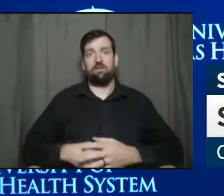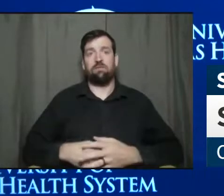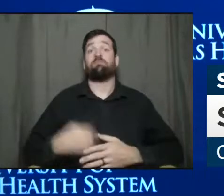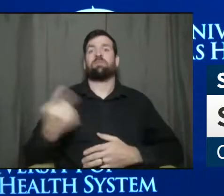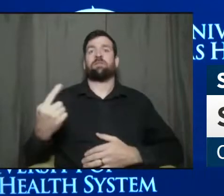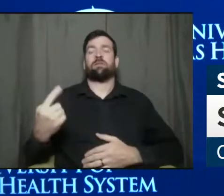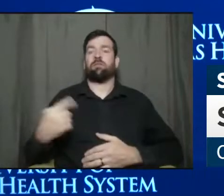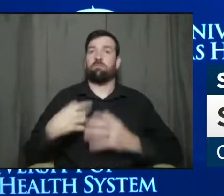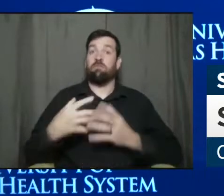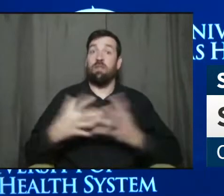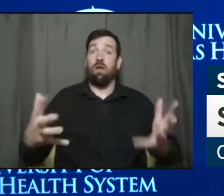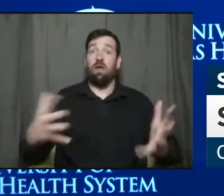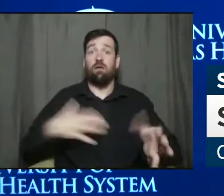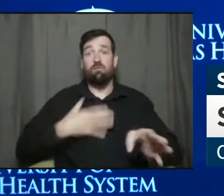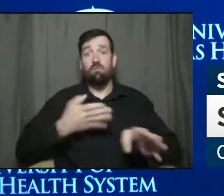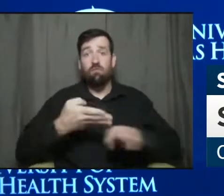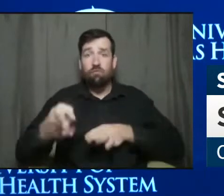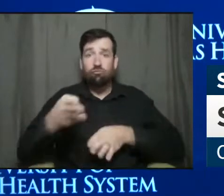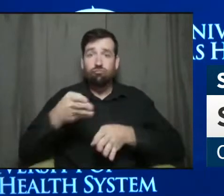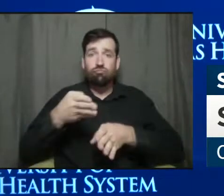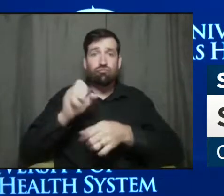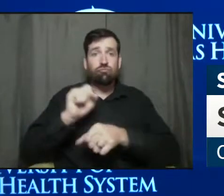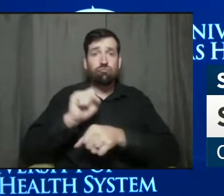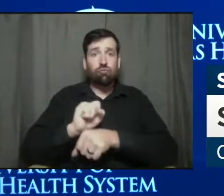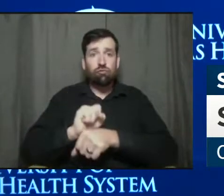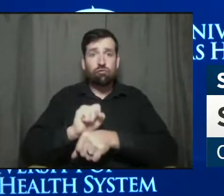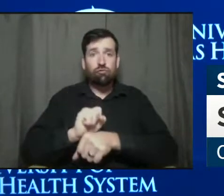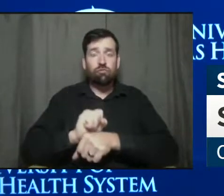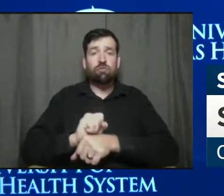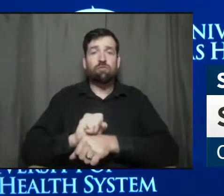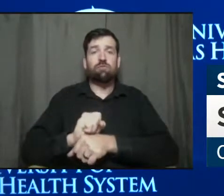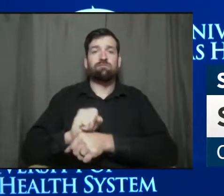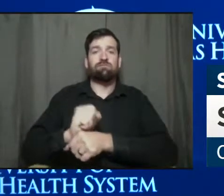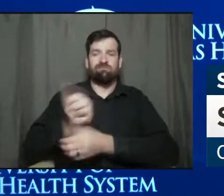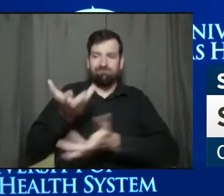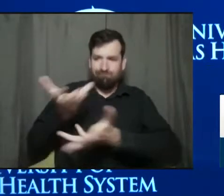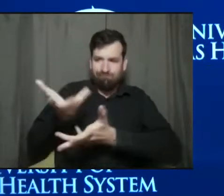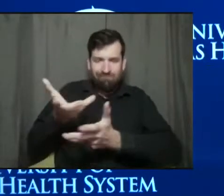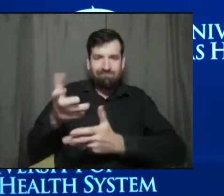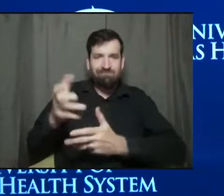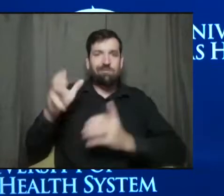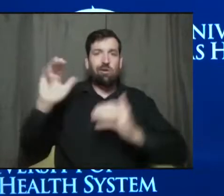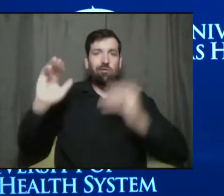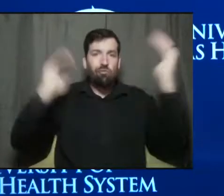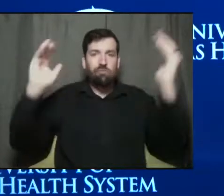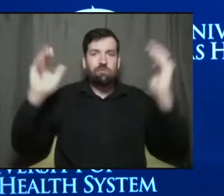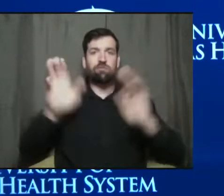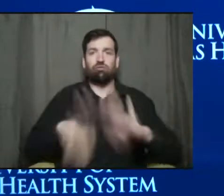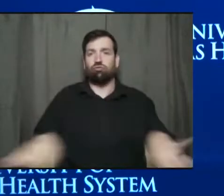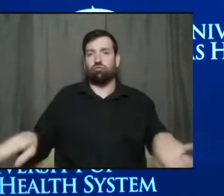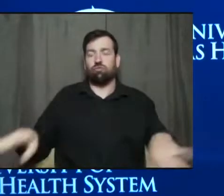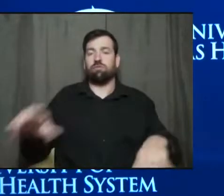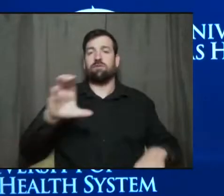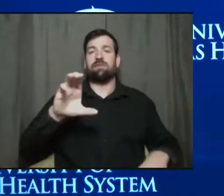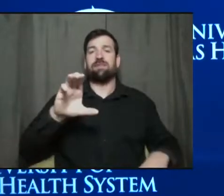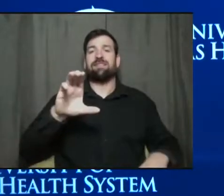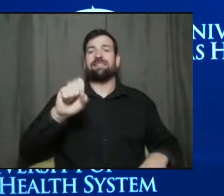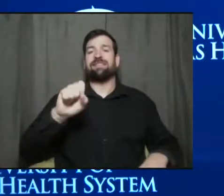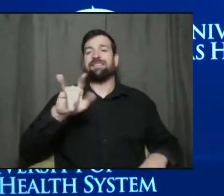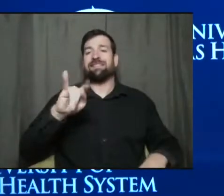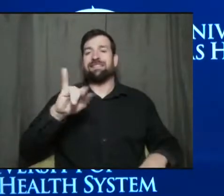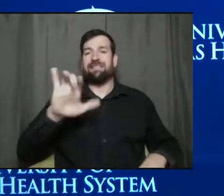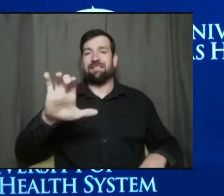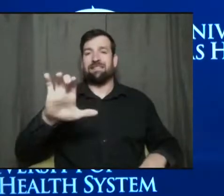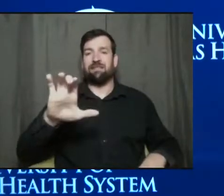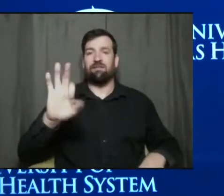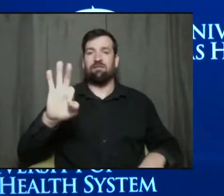my professional career to, and that's treating children and adults with cystic fibrosis. Specifically, we're talking about the science